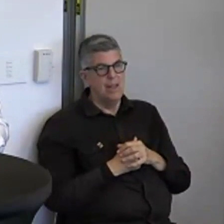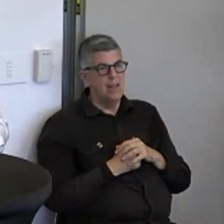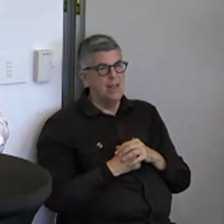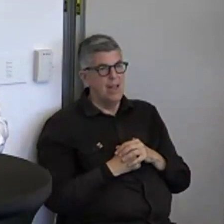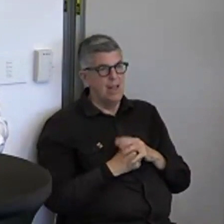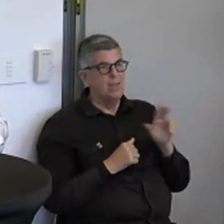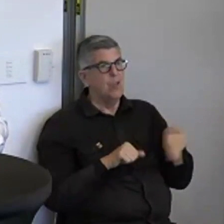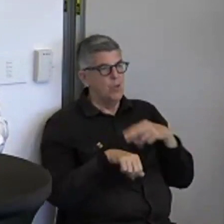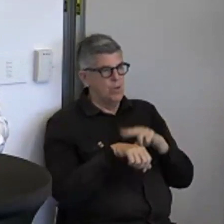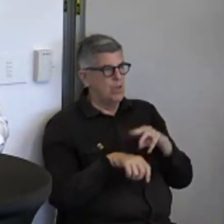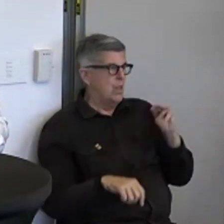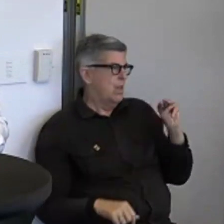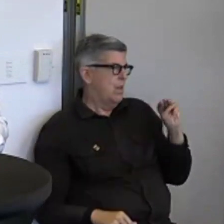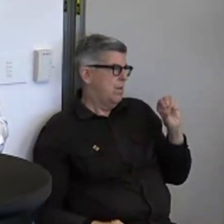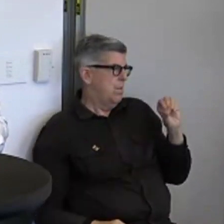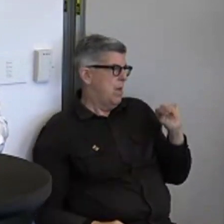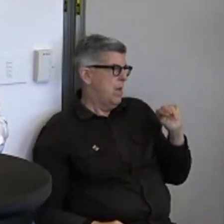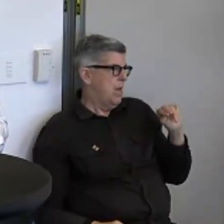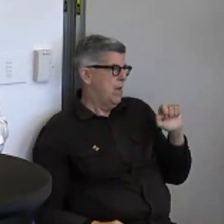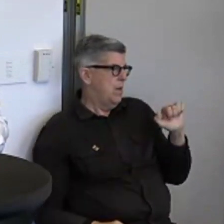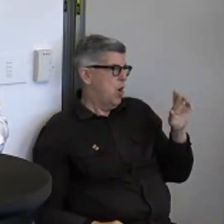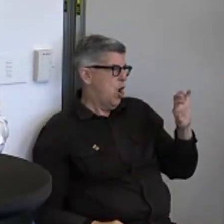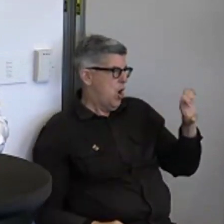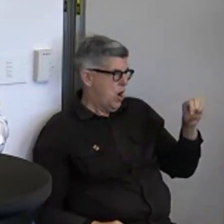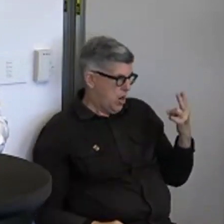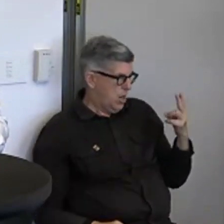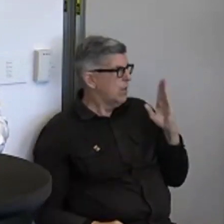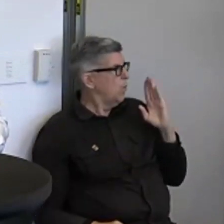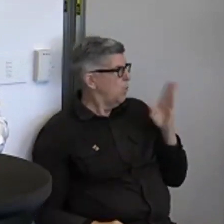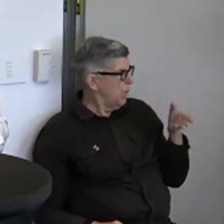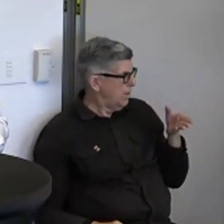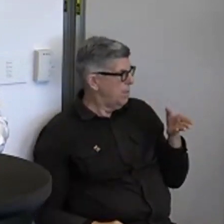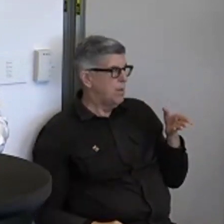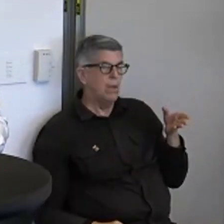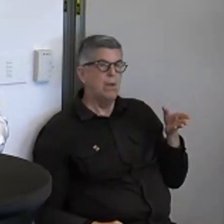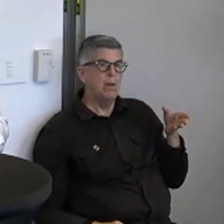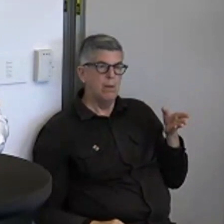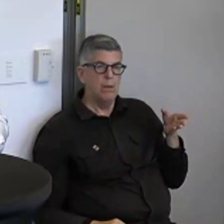going to be it's you know, that's, I think that